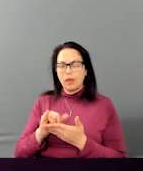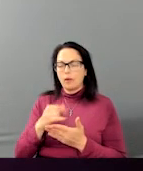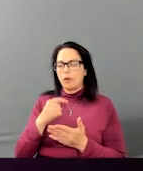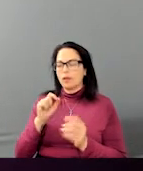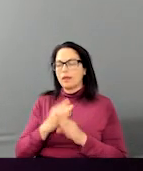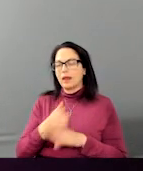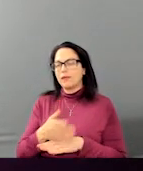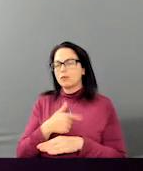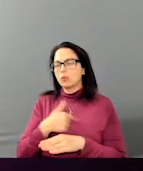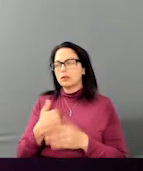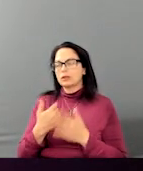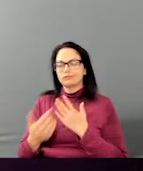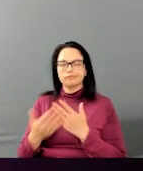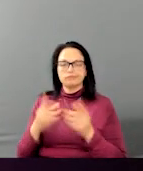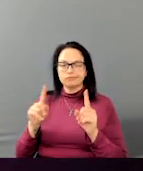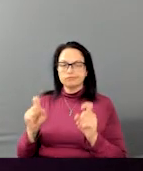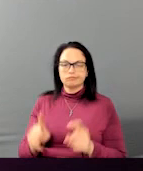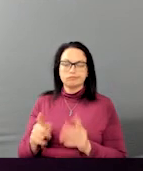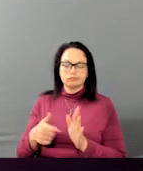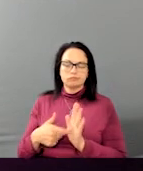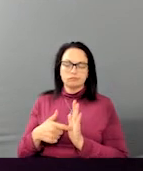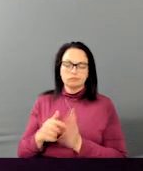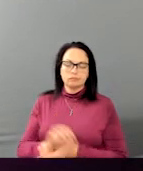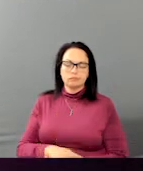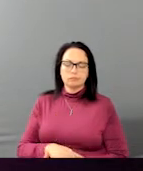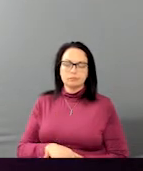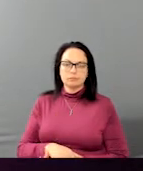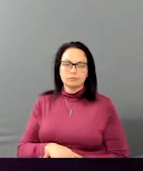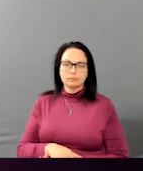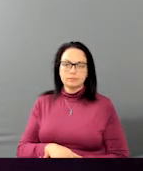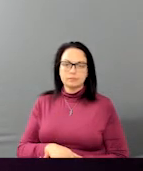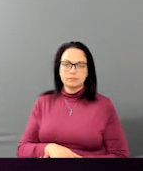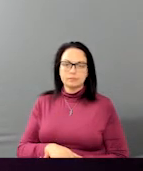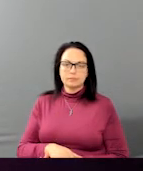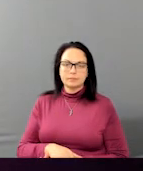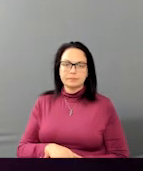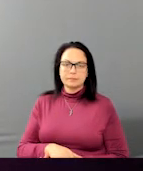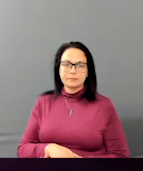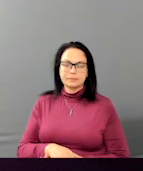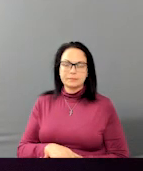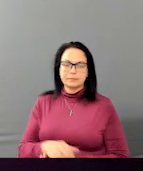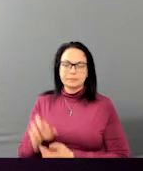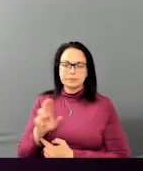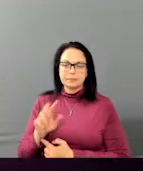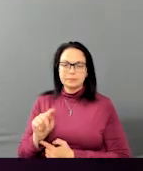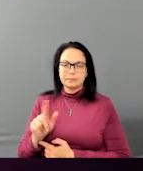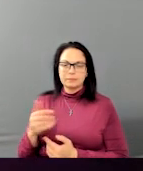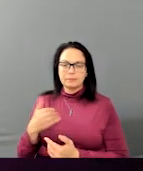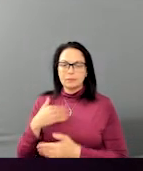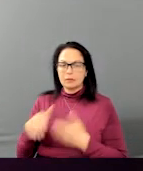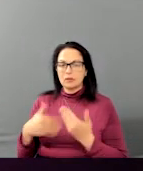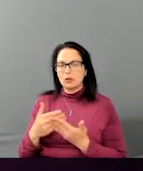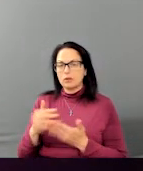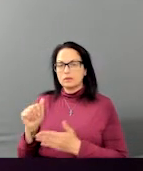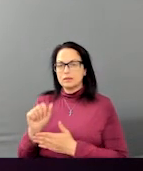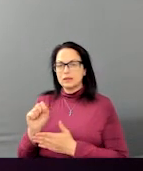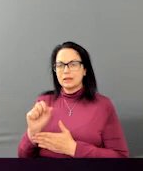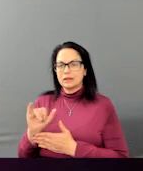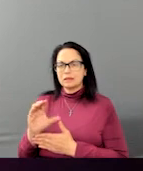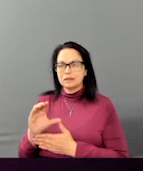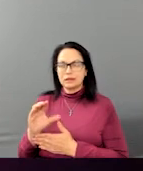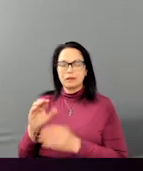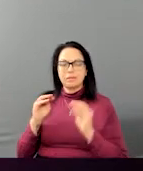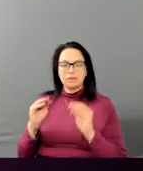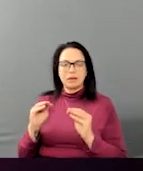want there. So RTL has all of these async methods that help testing